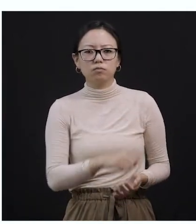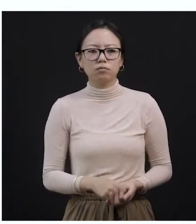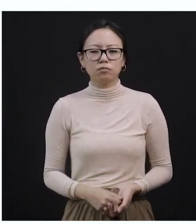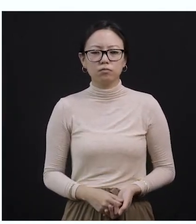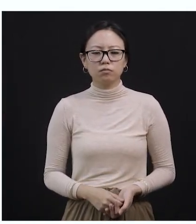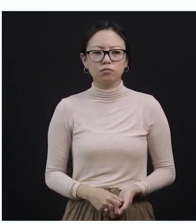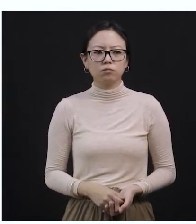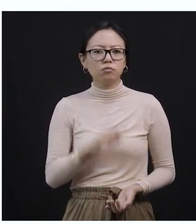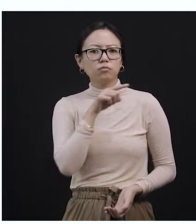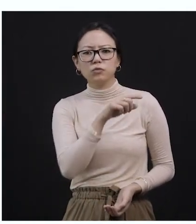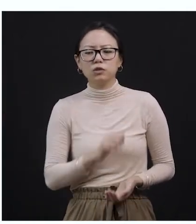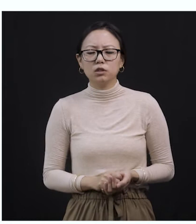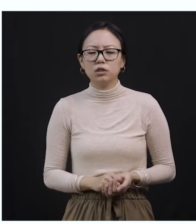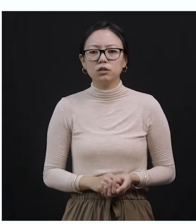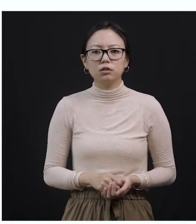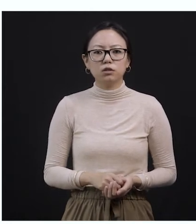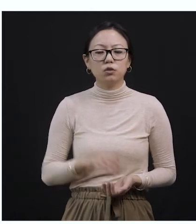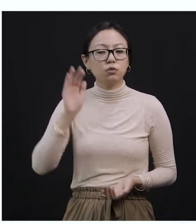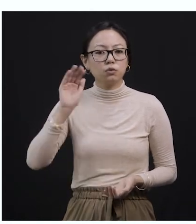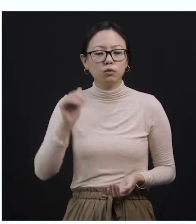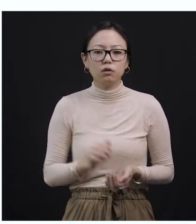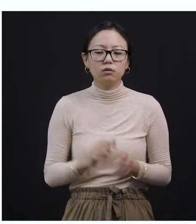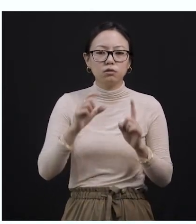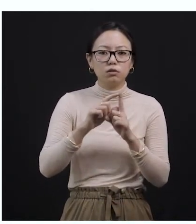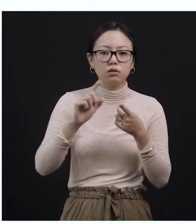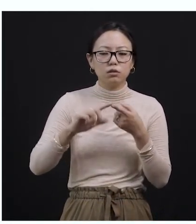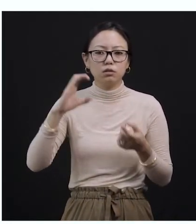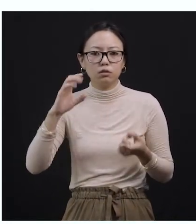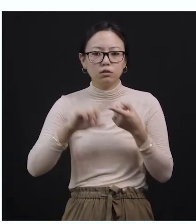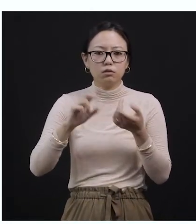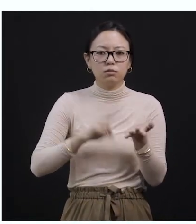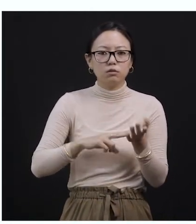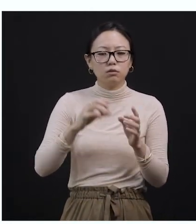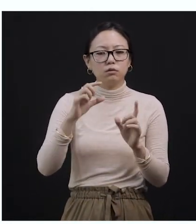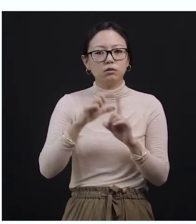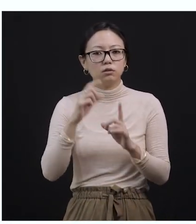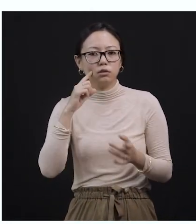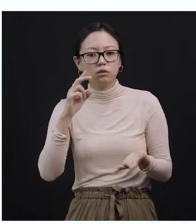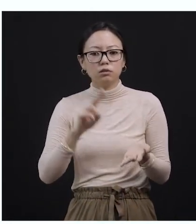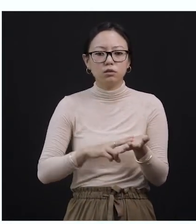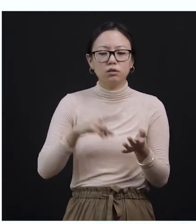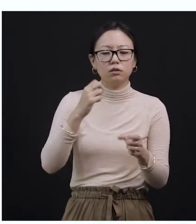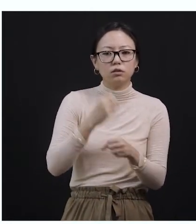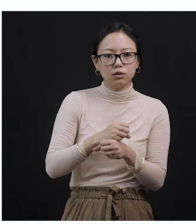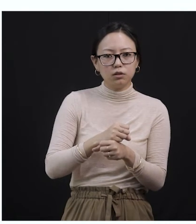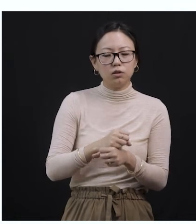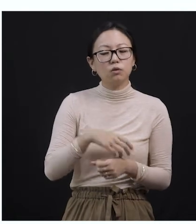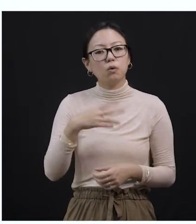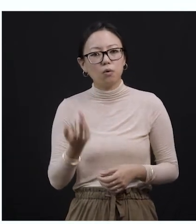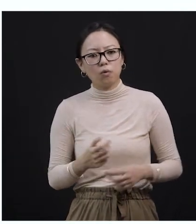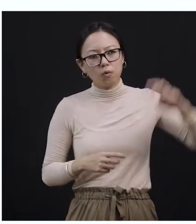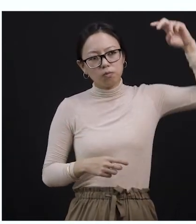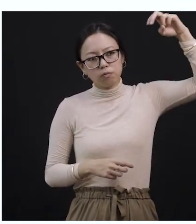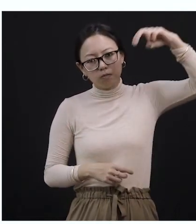this process is called descending. Descending or going down. All right? So going down